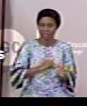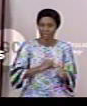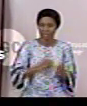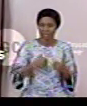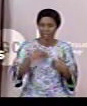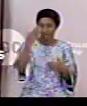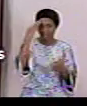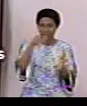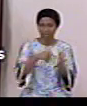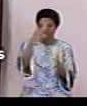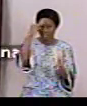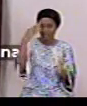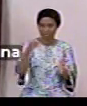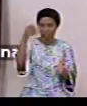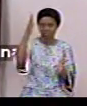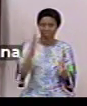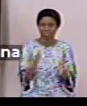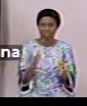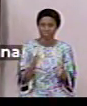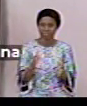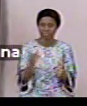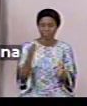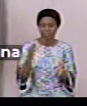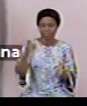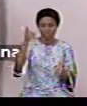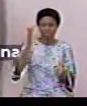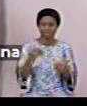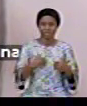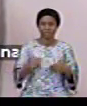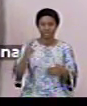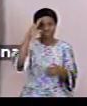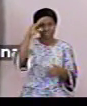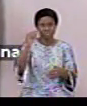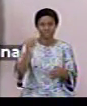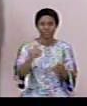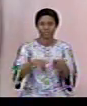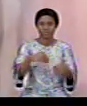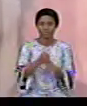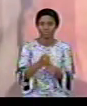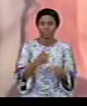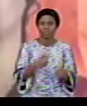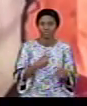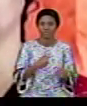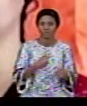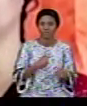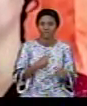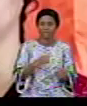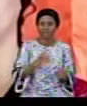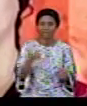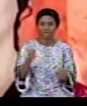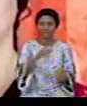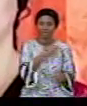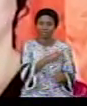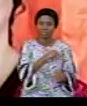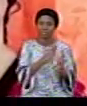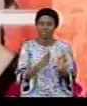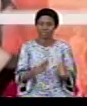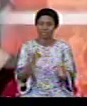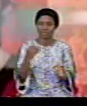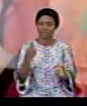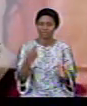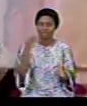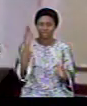for many years. God has used him to make me who I am today in my nation, a minister of the gospel here in